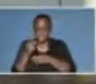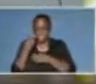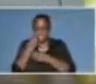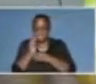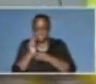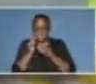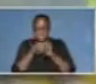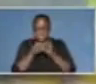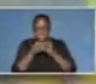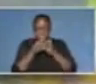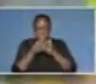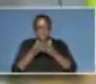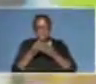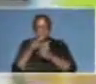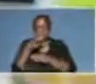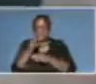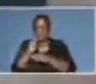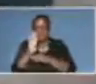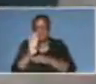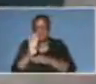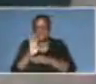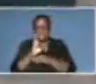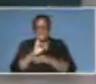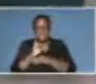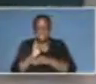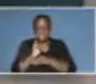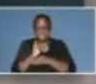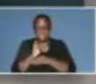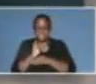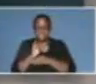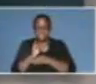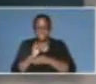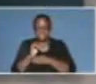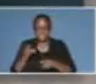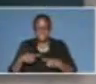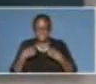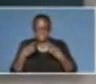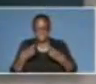it an ideal hub for emergency operations, enabling the